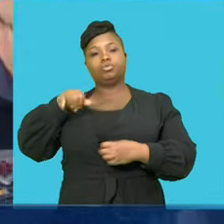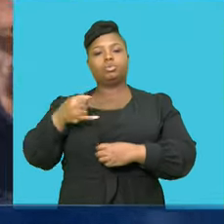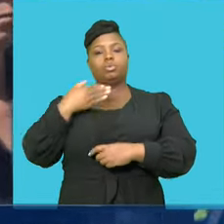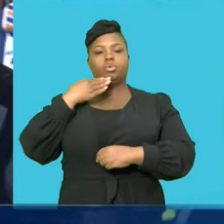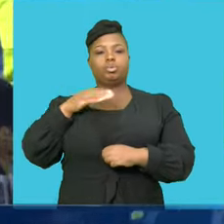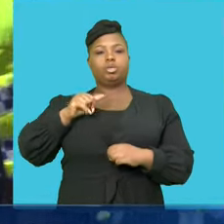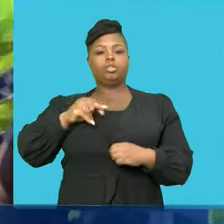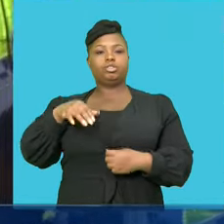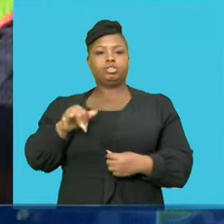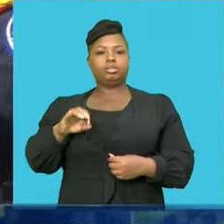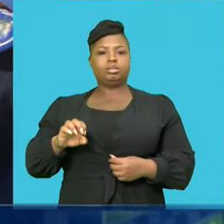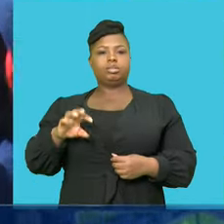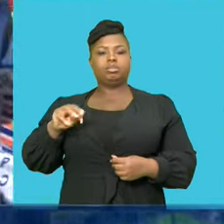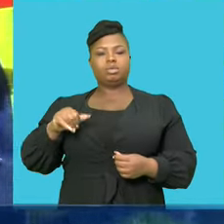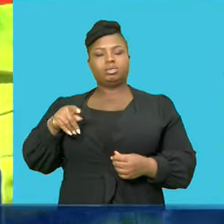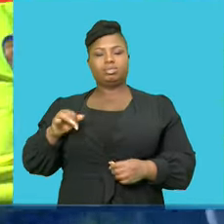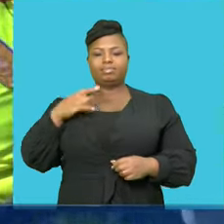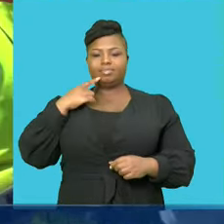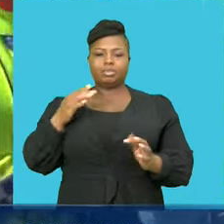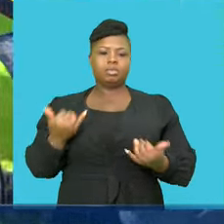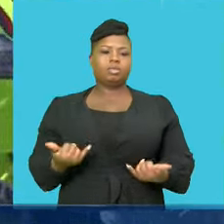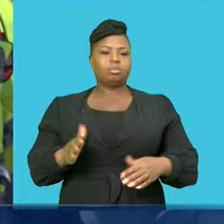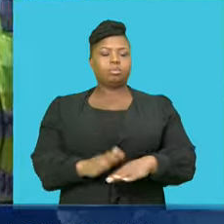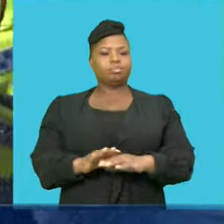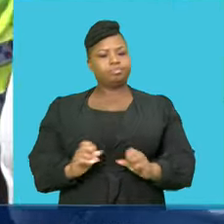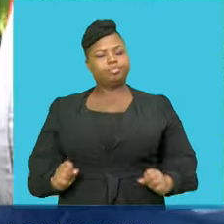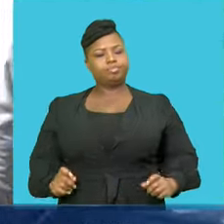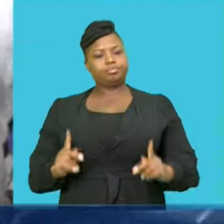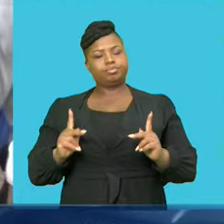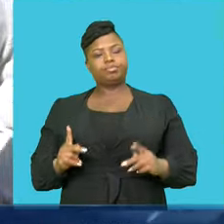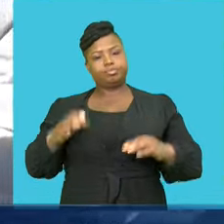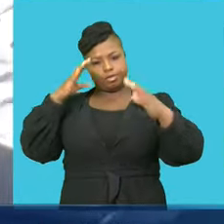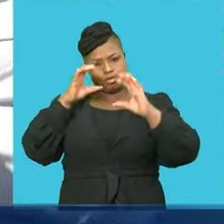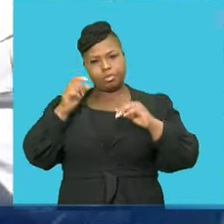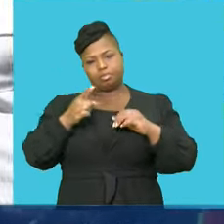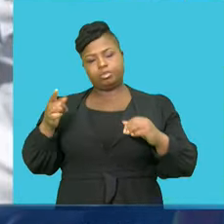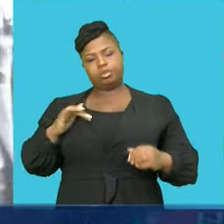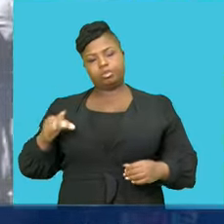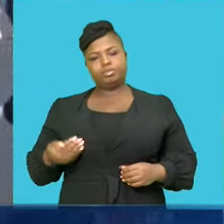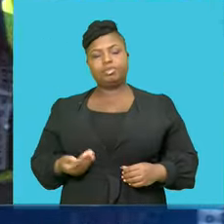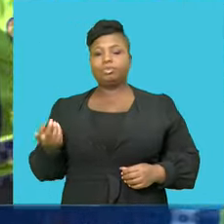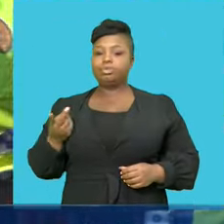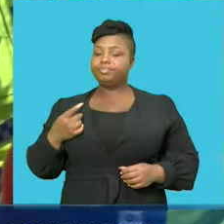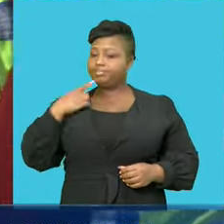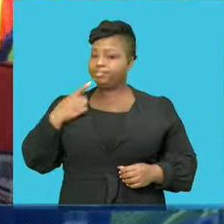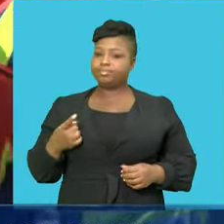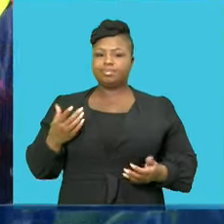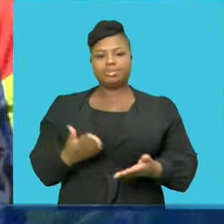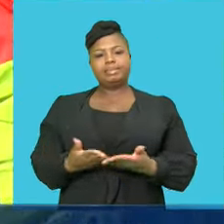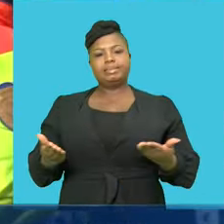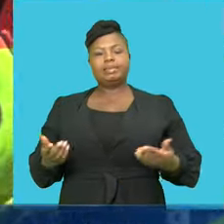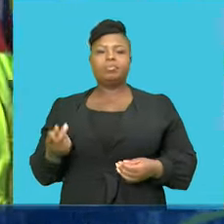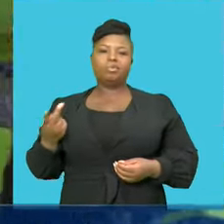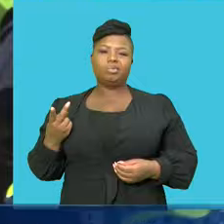u-Angie Mukasi uthi bandisa amaphulo ajolise ngqo kwabasetyhini kwaye esithi abanye sele